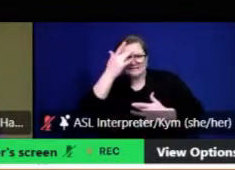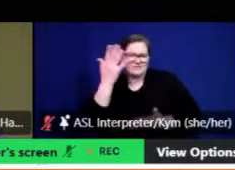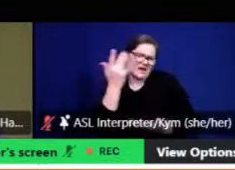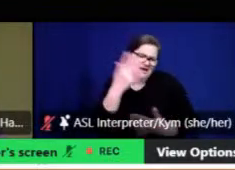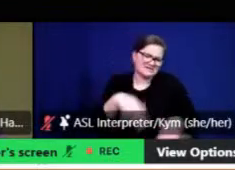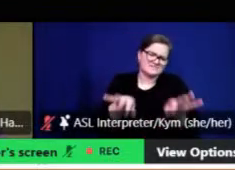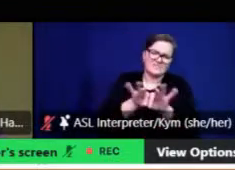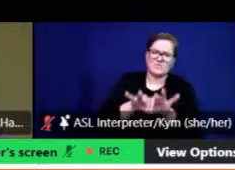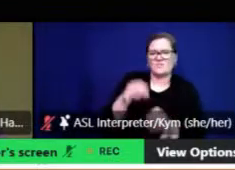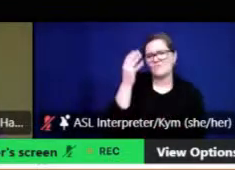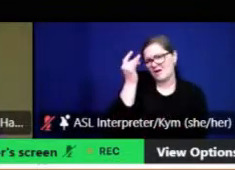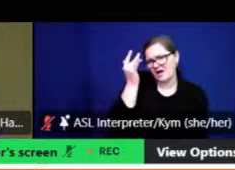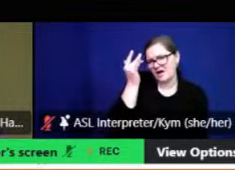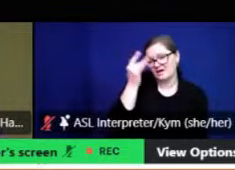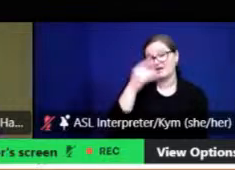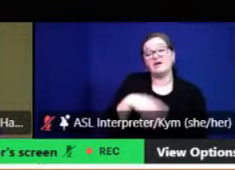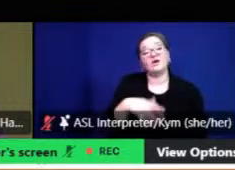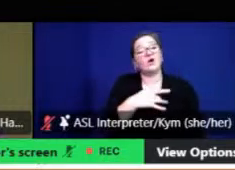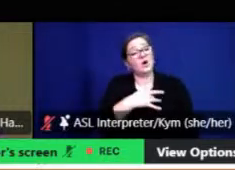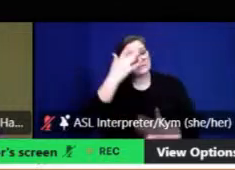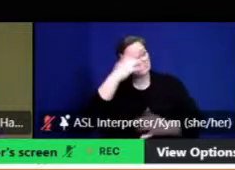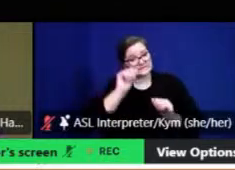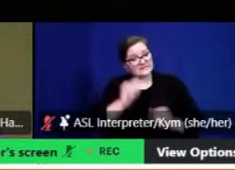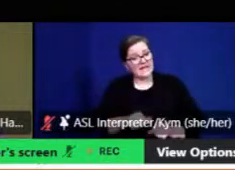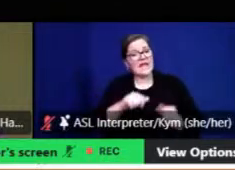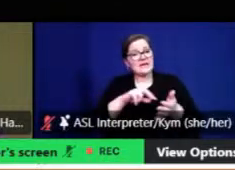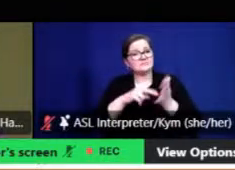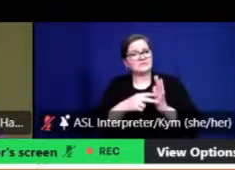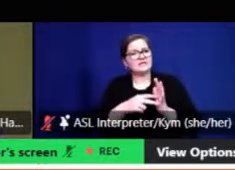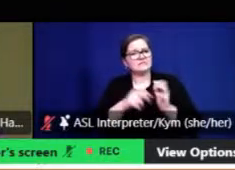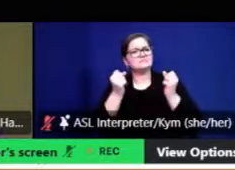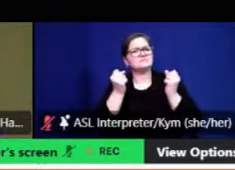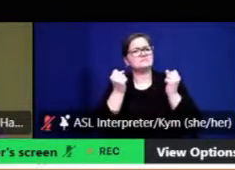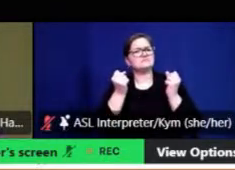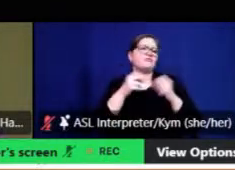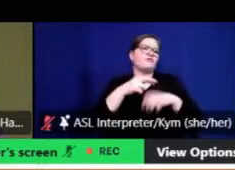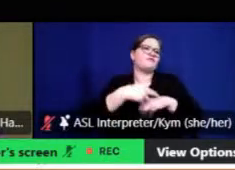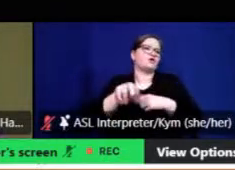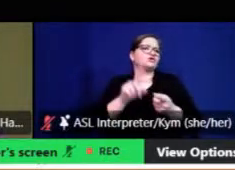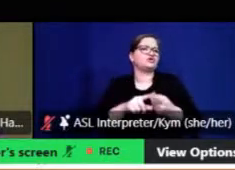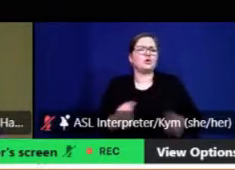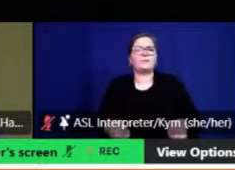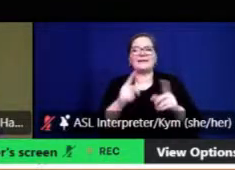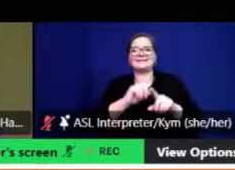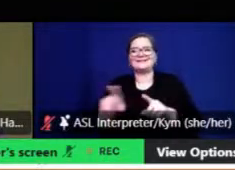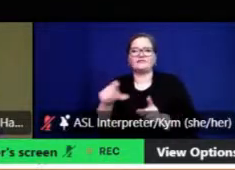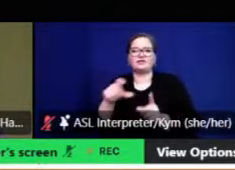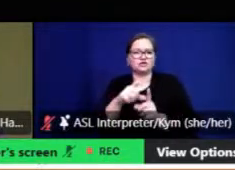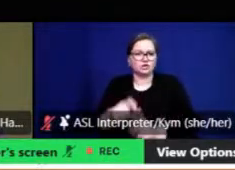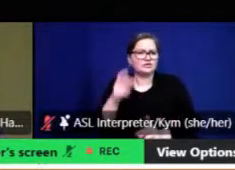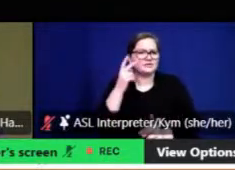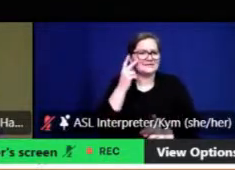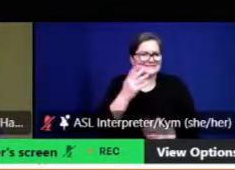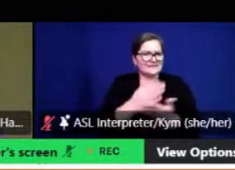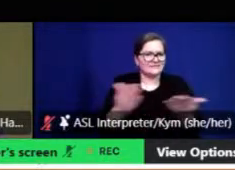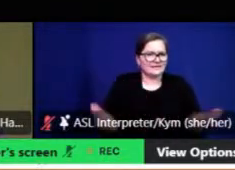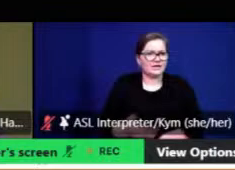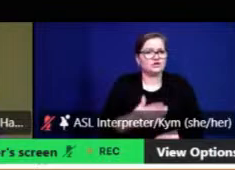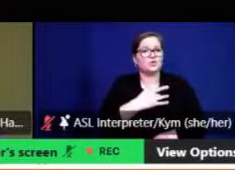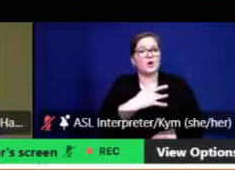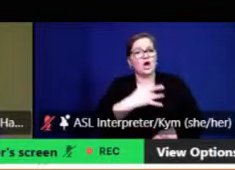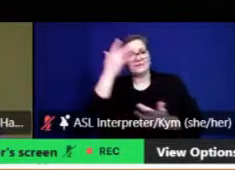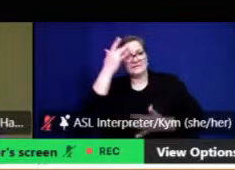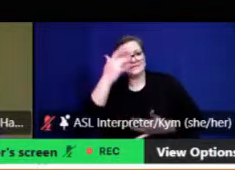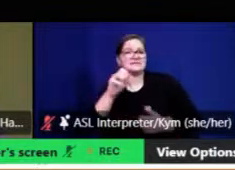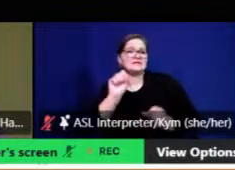important. And heart disease can refer to several terms, and I have some of these on the slide. So when we talk about heart disease, this